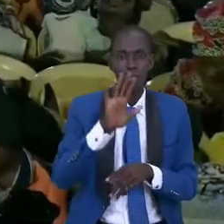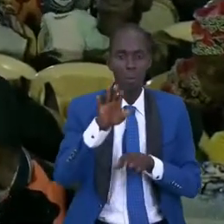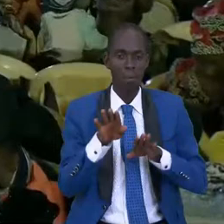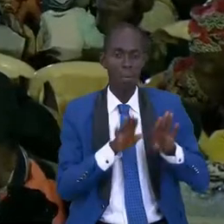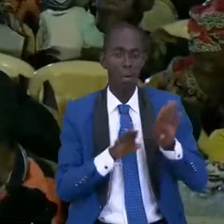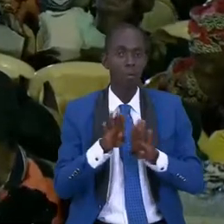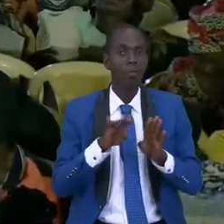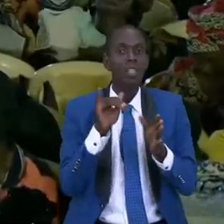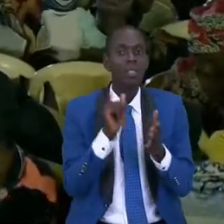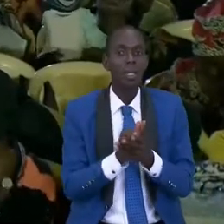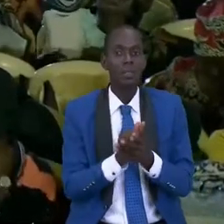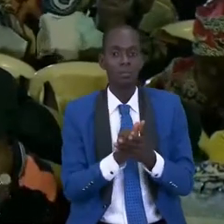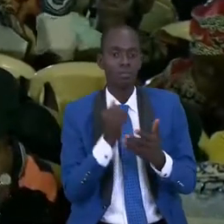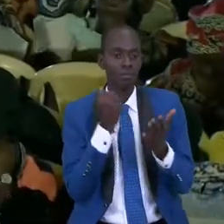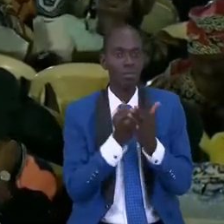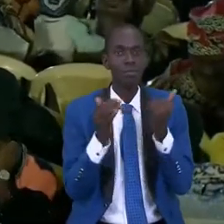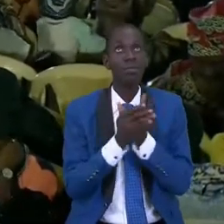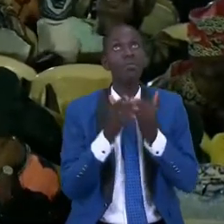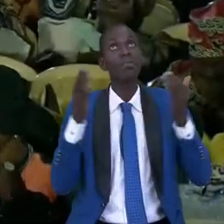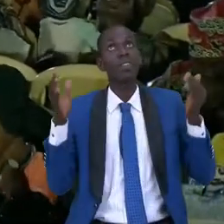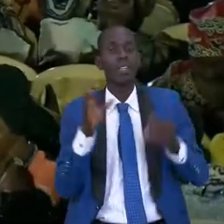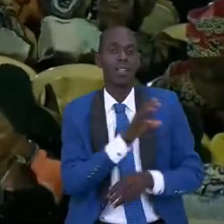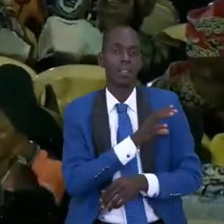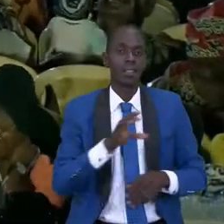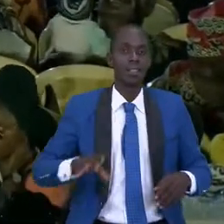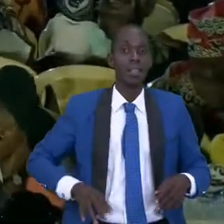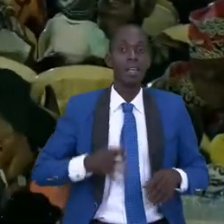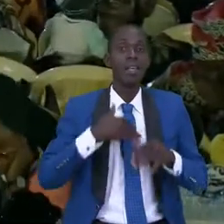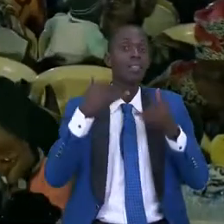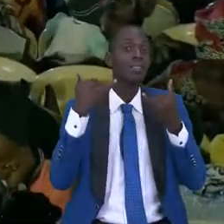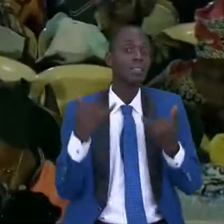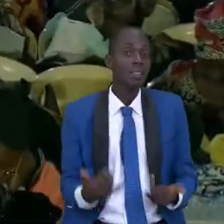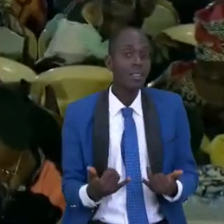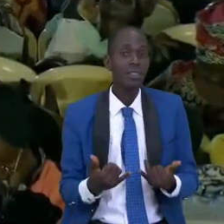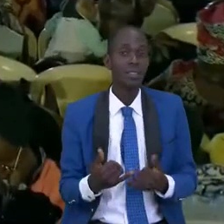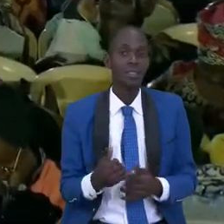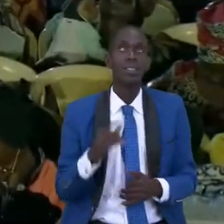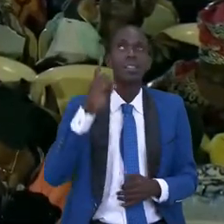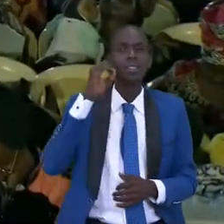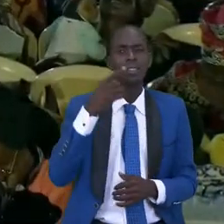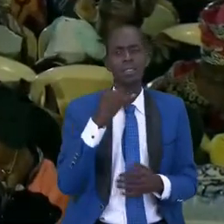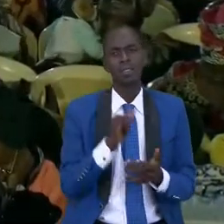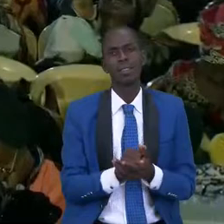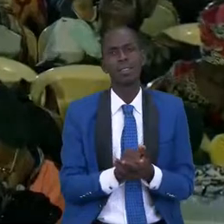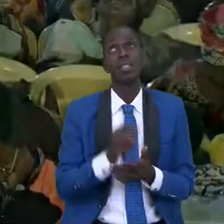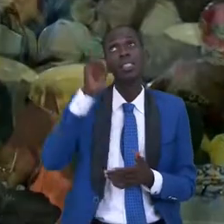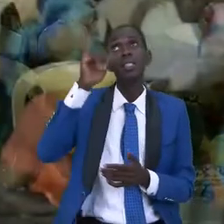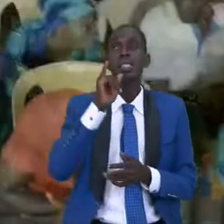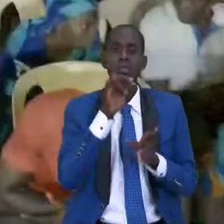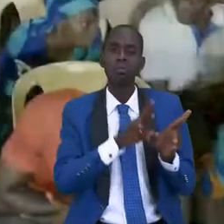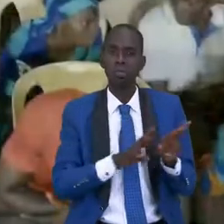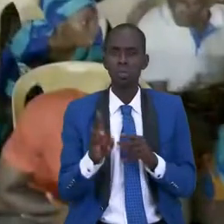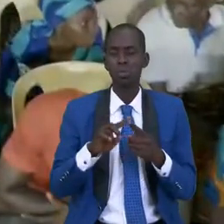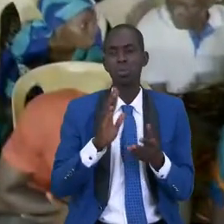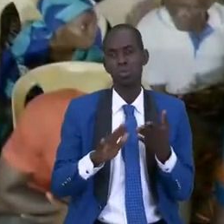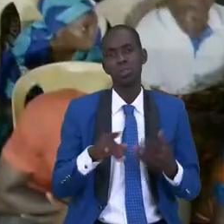that nailed him to the cross. And now he says, I'm willing to forgive you. I'm willing to